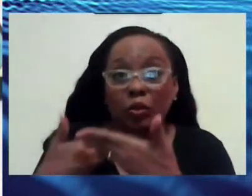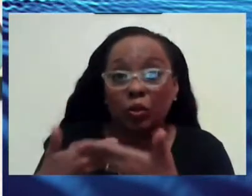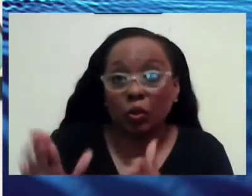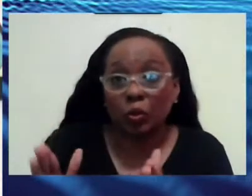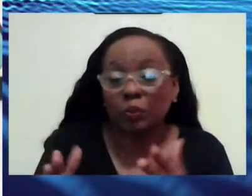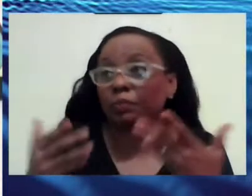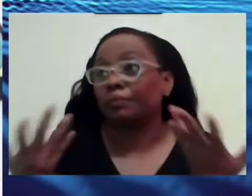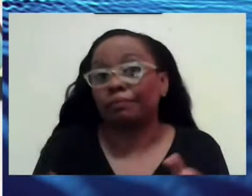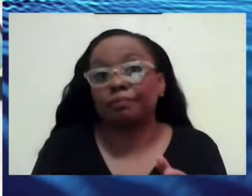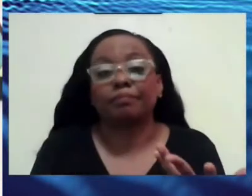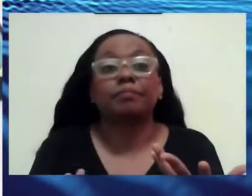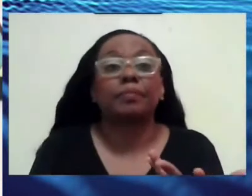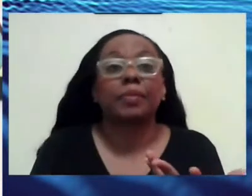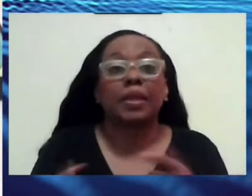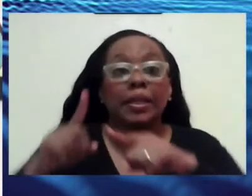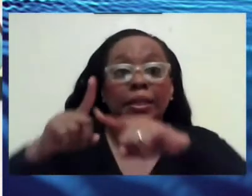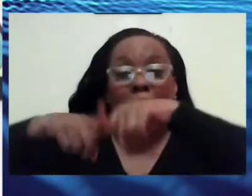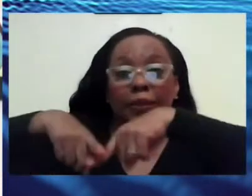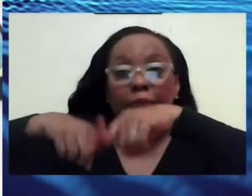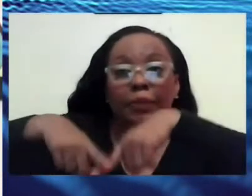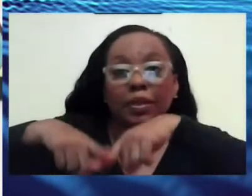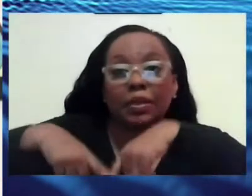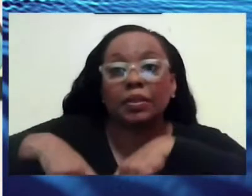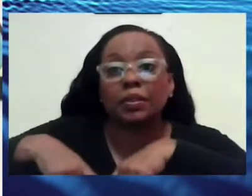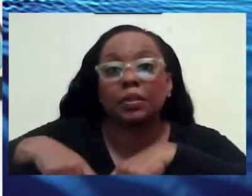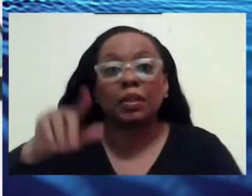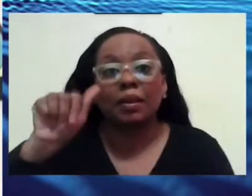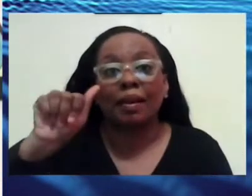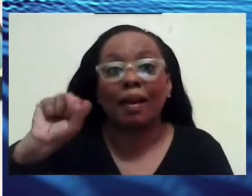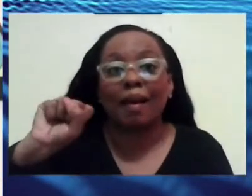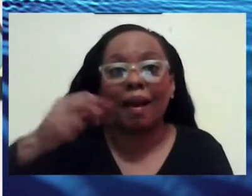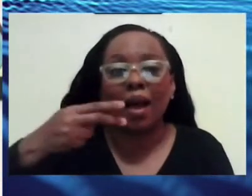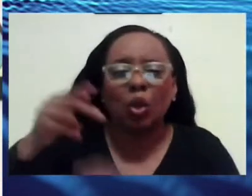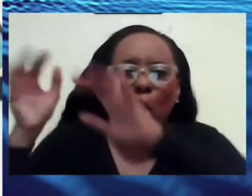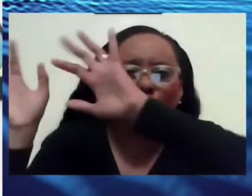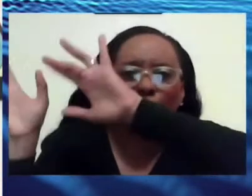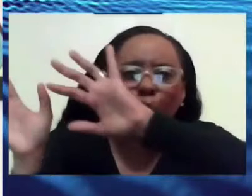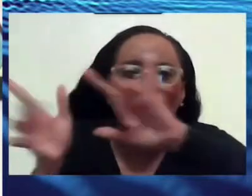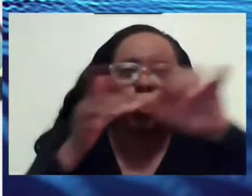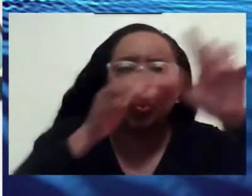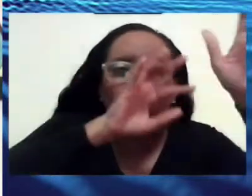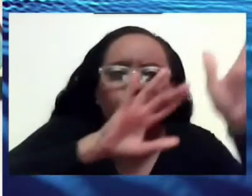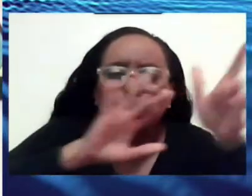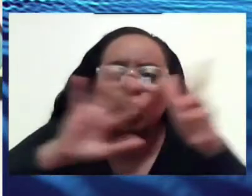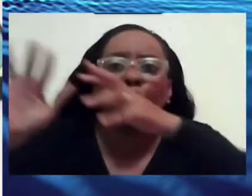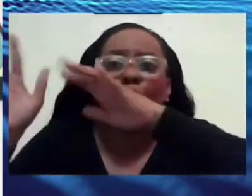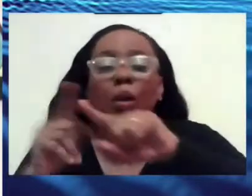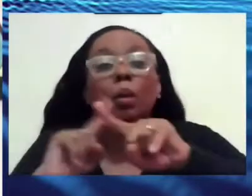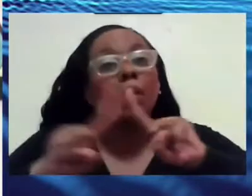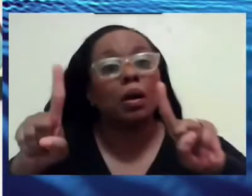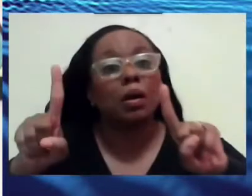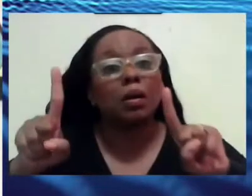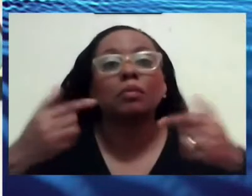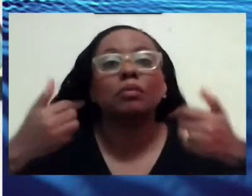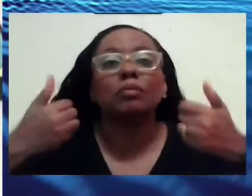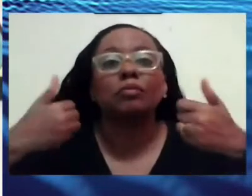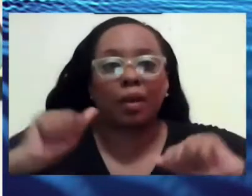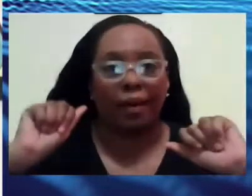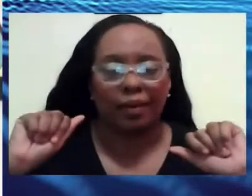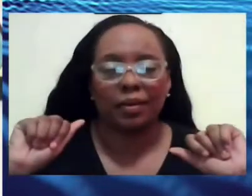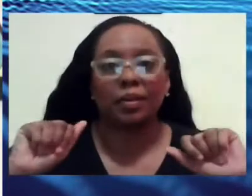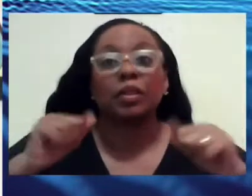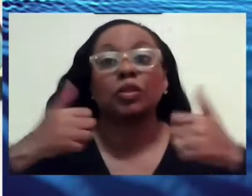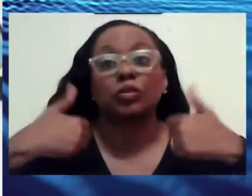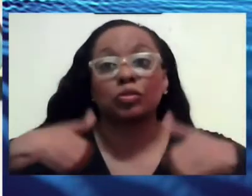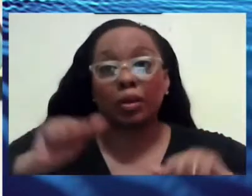to be pretty much determined by what happens in terms of ashfall. I think we all know that. But we have to make the effort. And I think throughout this entire